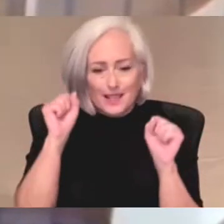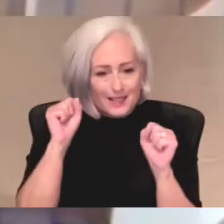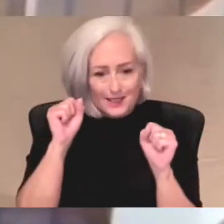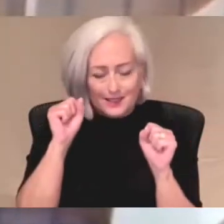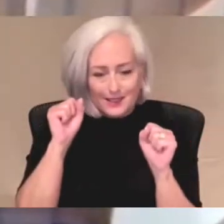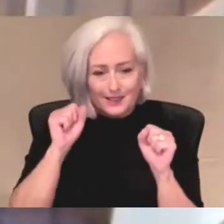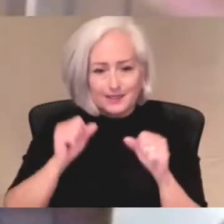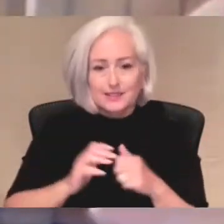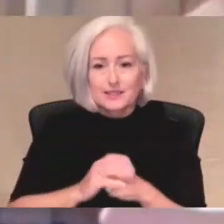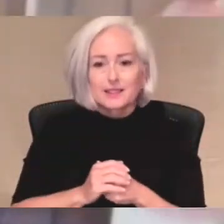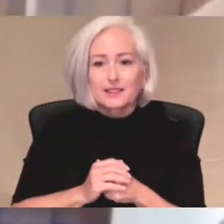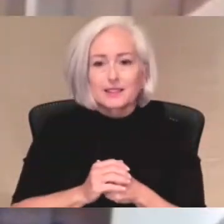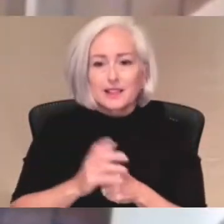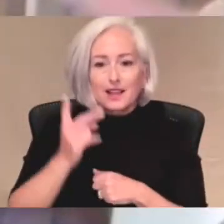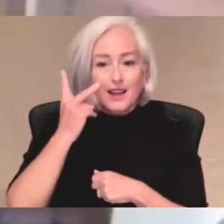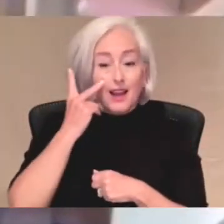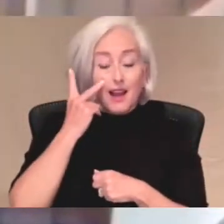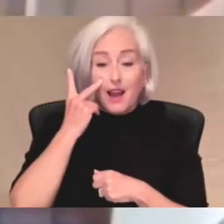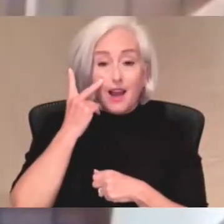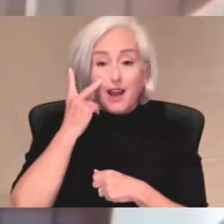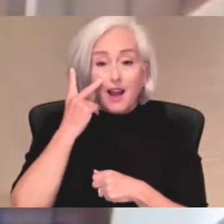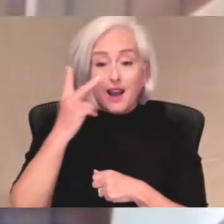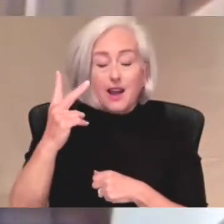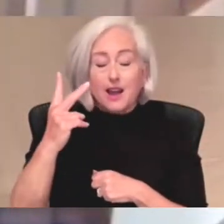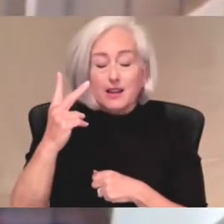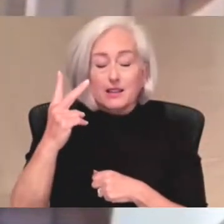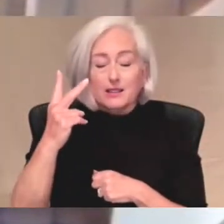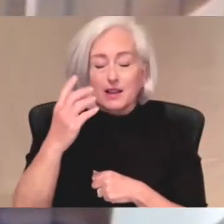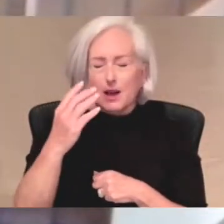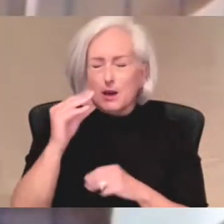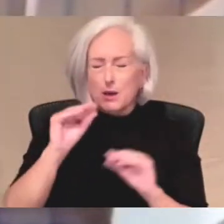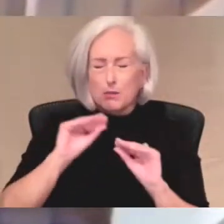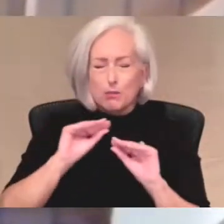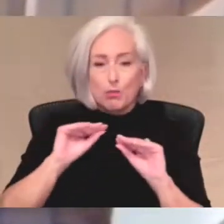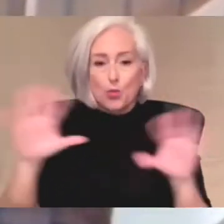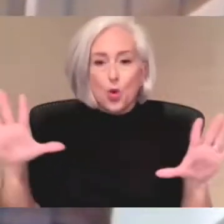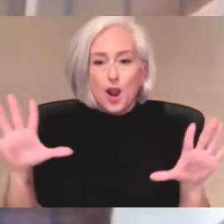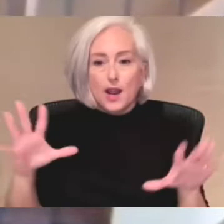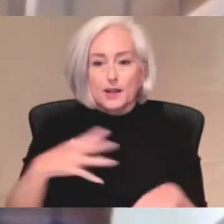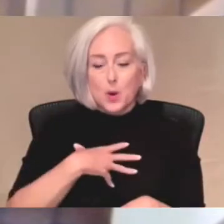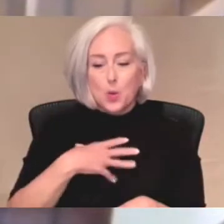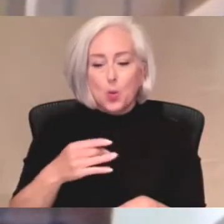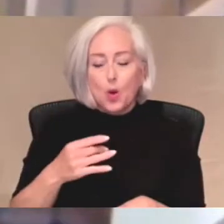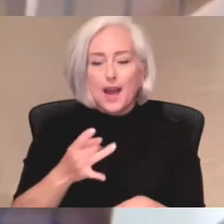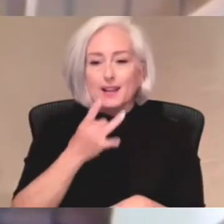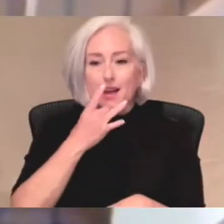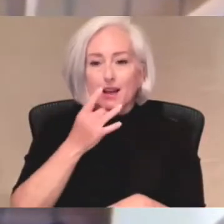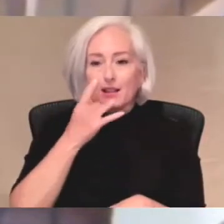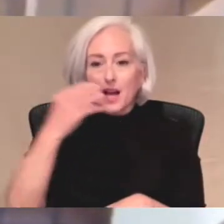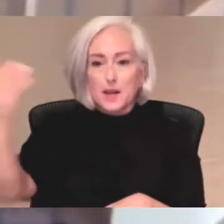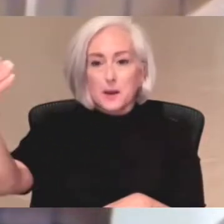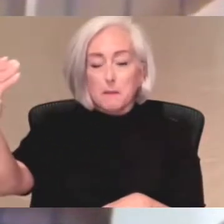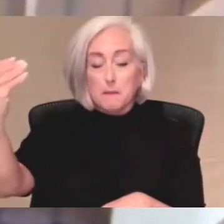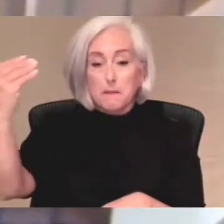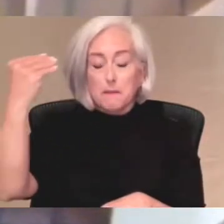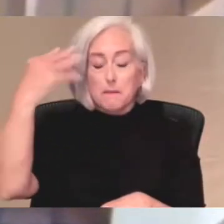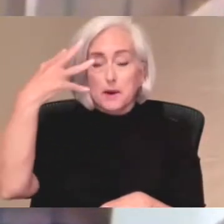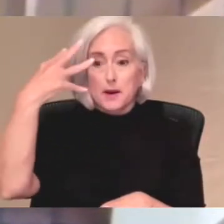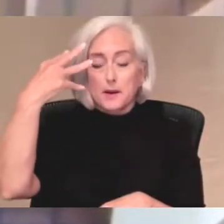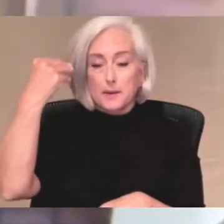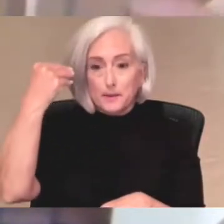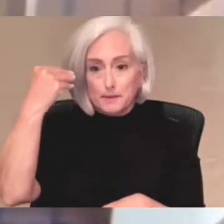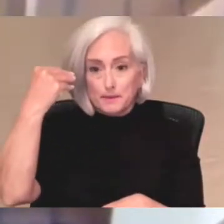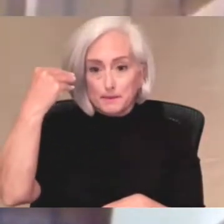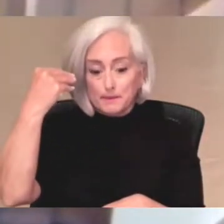point I saw a bright white light come from my right eye, and then another time it was a